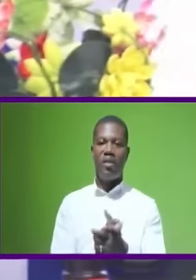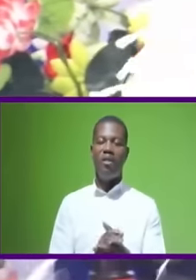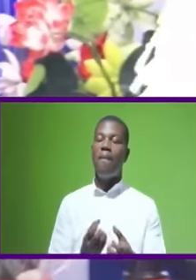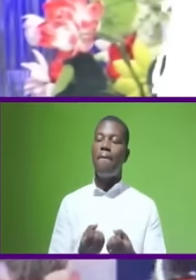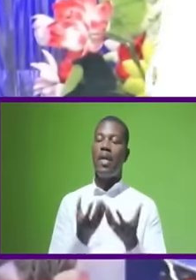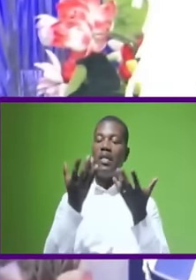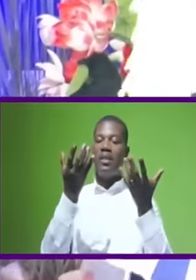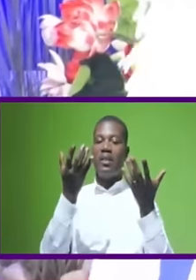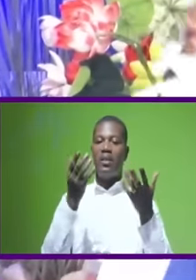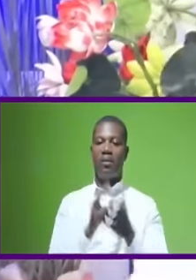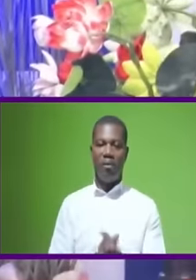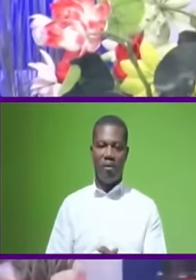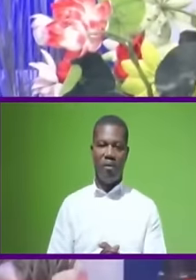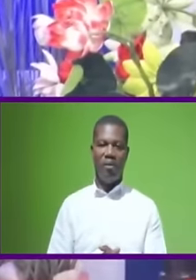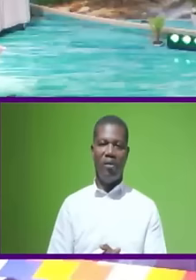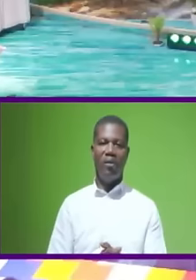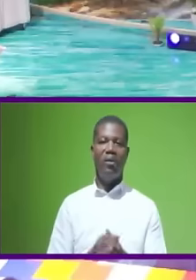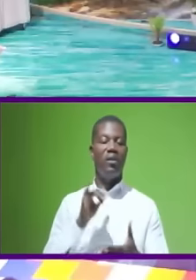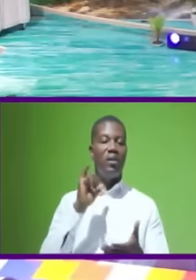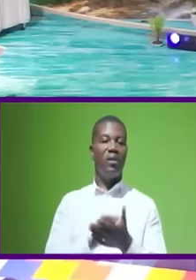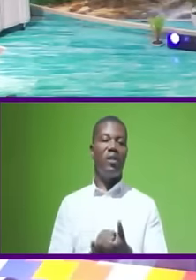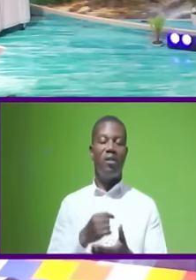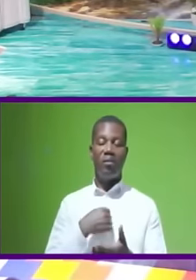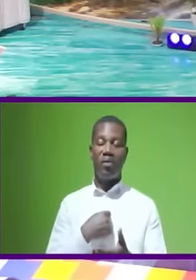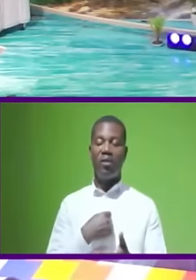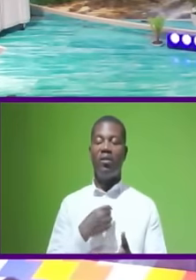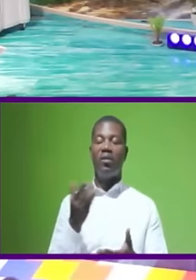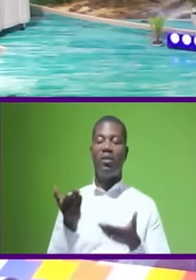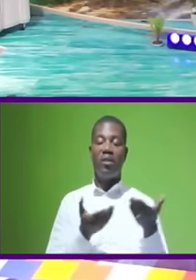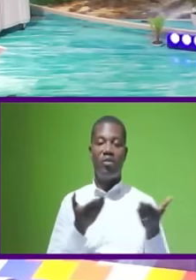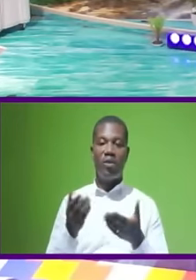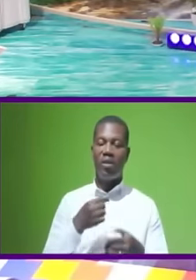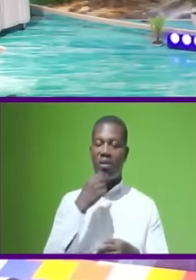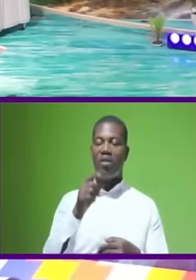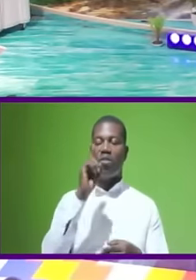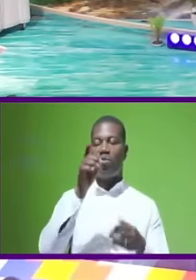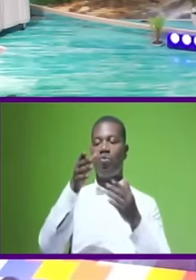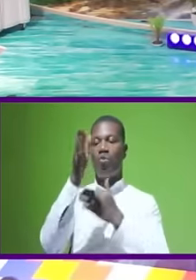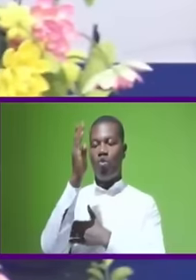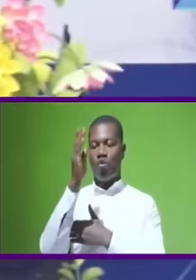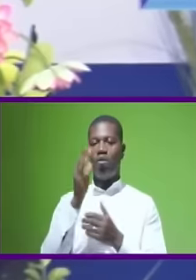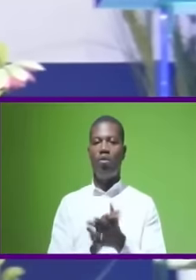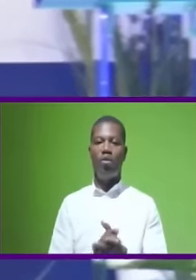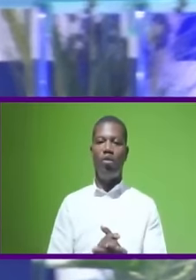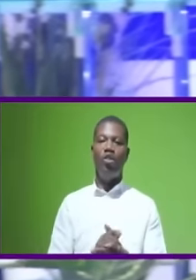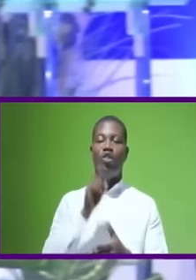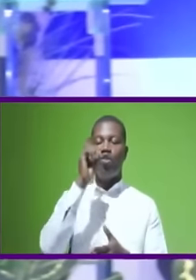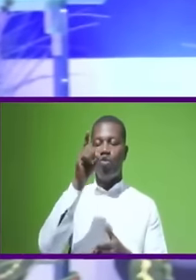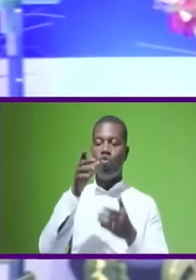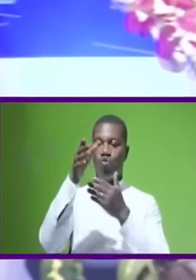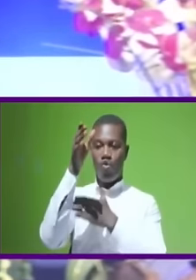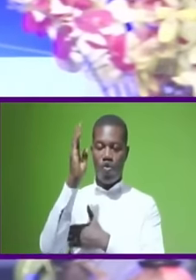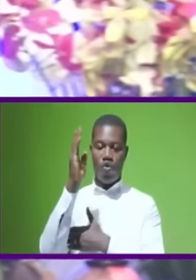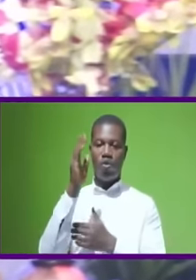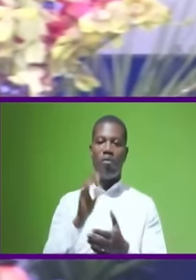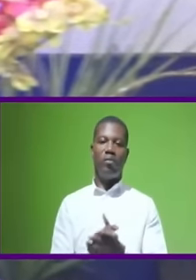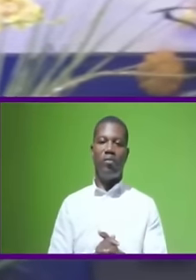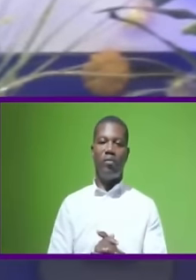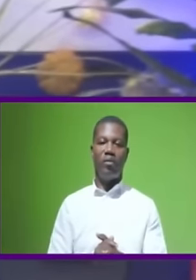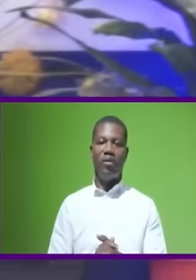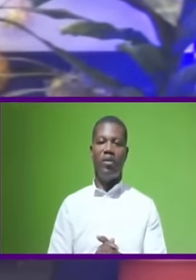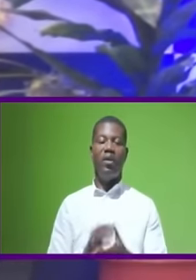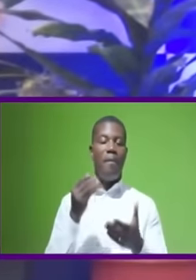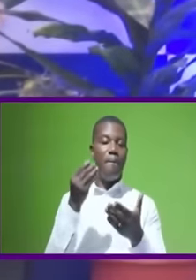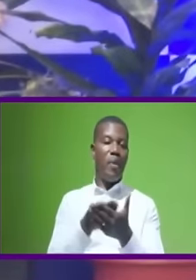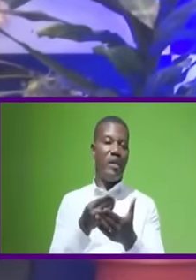Bebre. Yes. And look to the Wakiado mechanics. Yes, no. Oh, you yamme. Yamme. Oh, you yamme. Yamme.